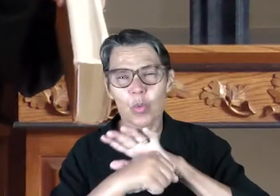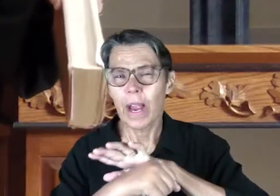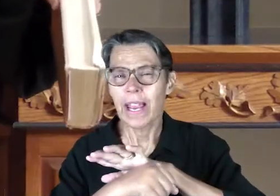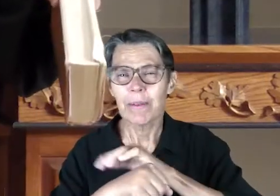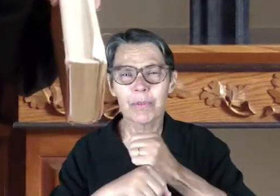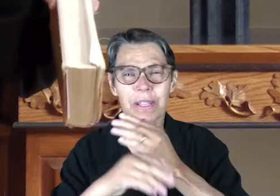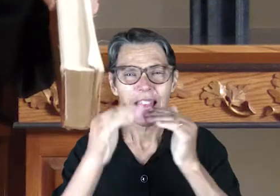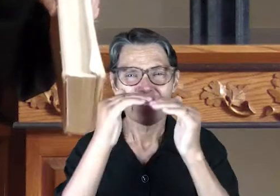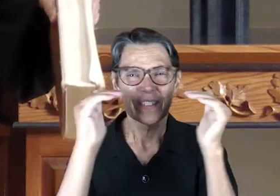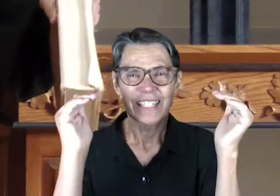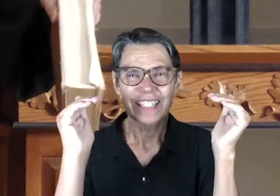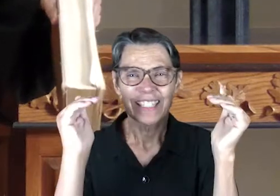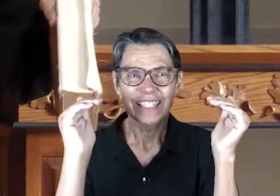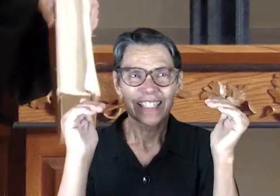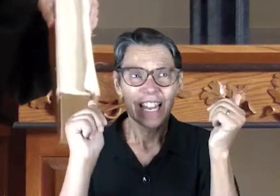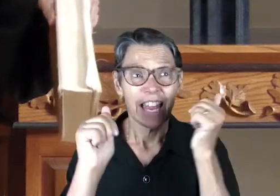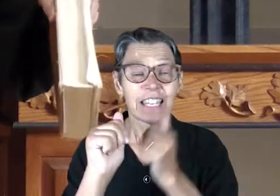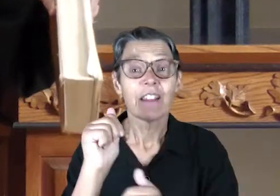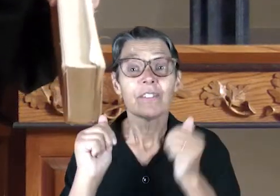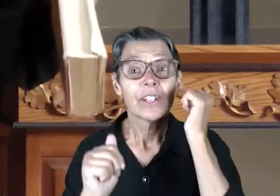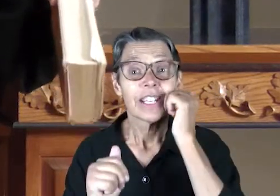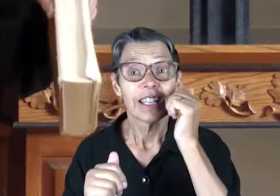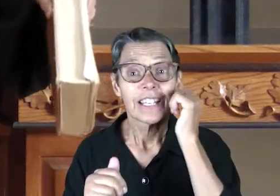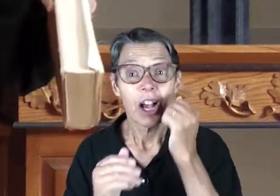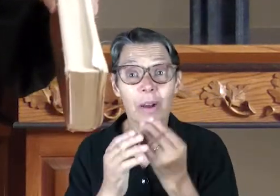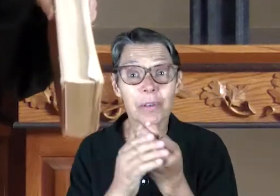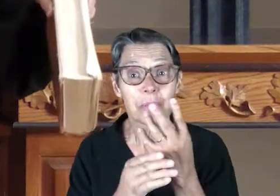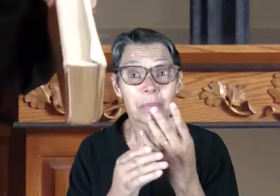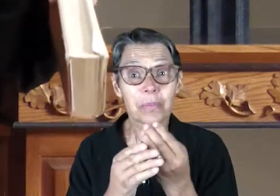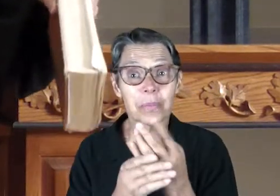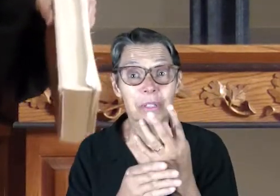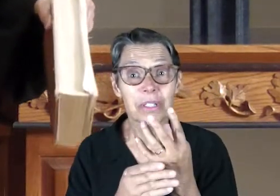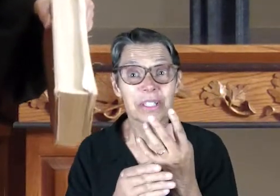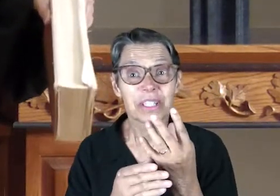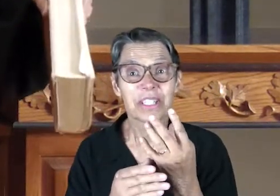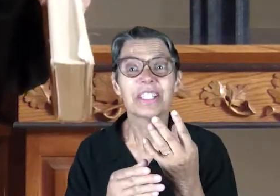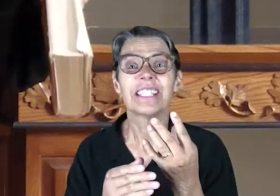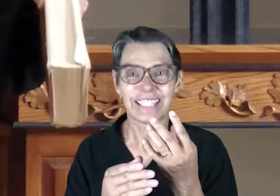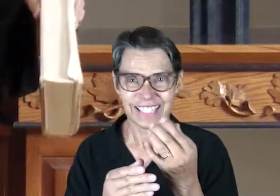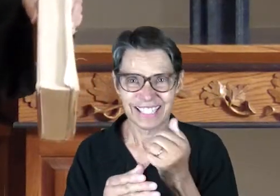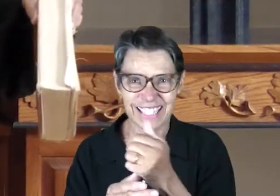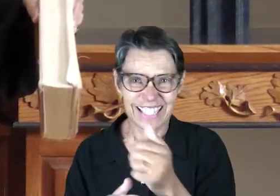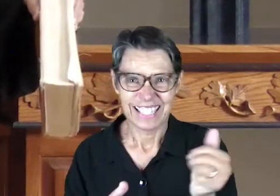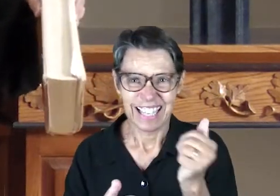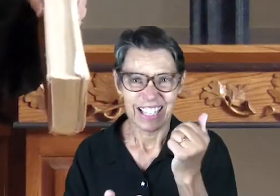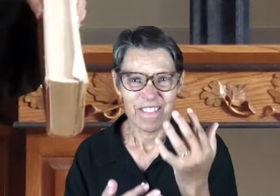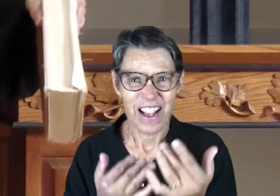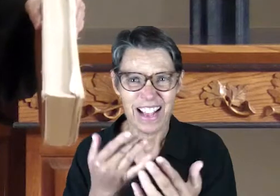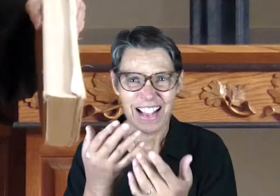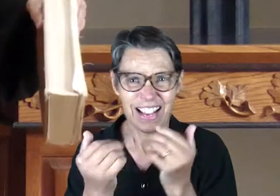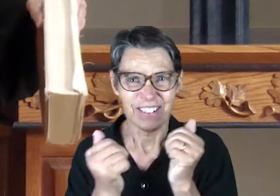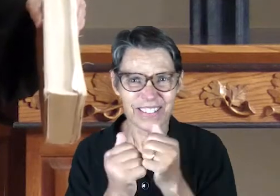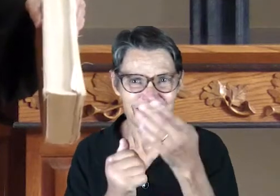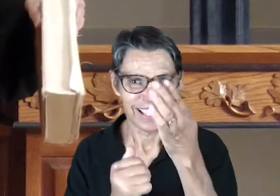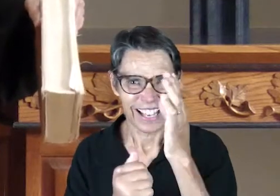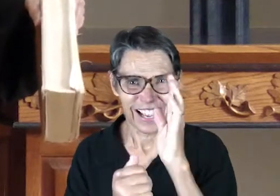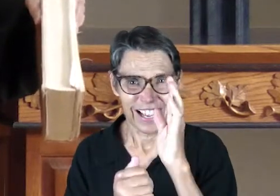Earth is crammed with heaven, and every common bush afire with